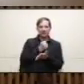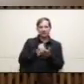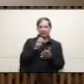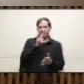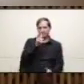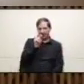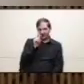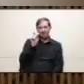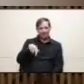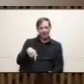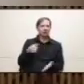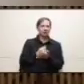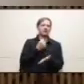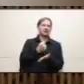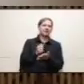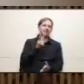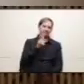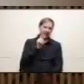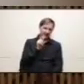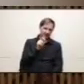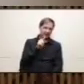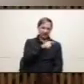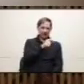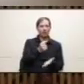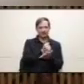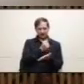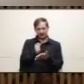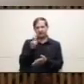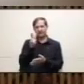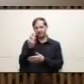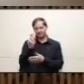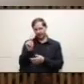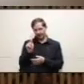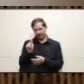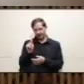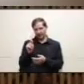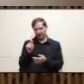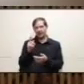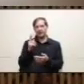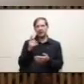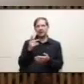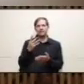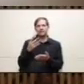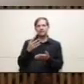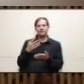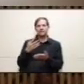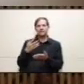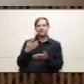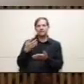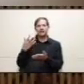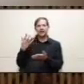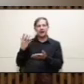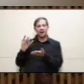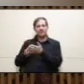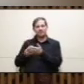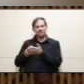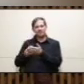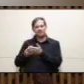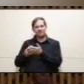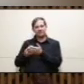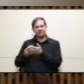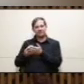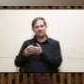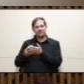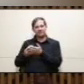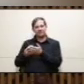VAT. So that company then registered for VAT. And obviously there's an output and input VAT wherein the difference will